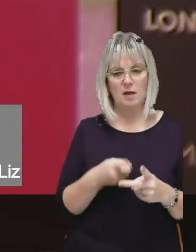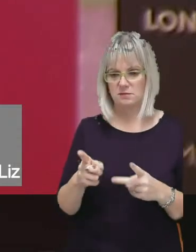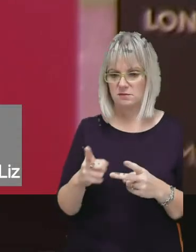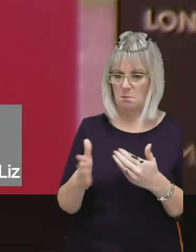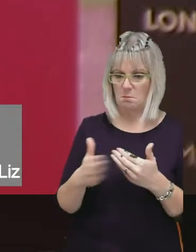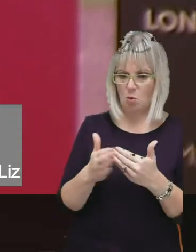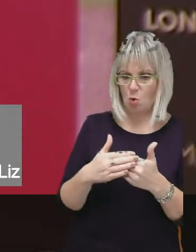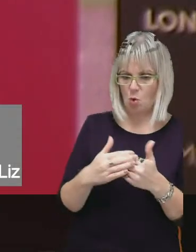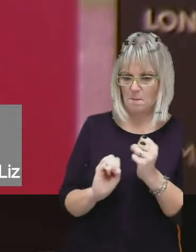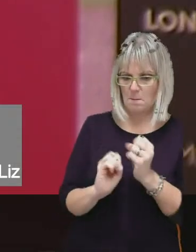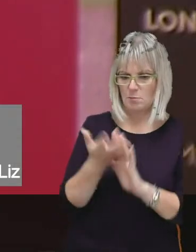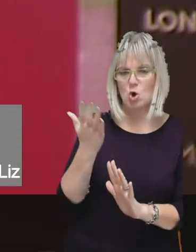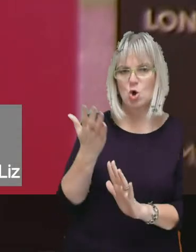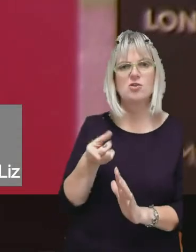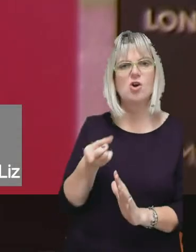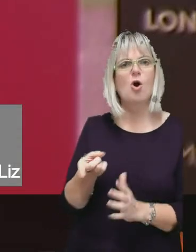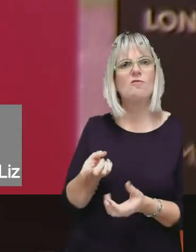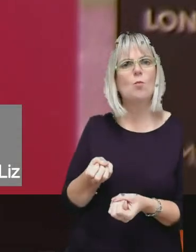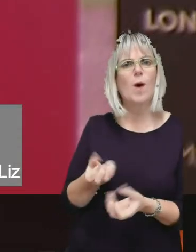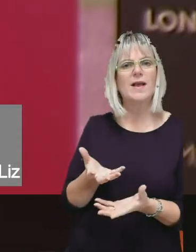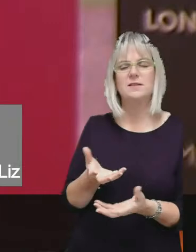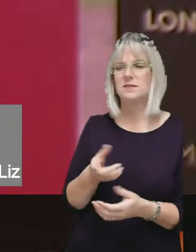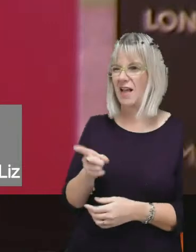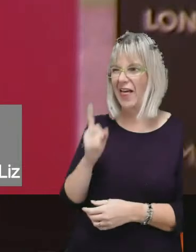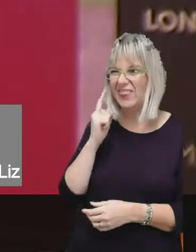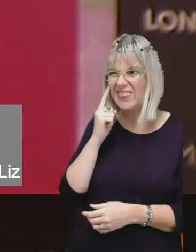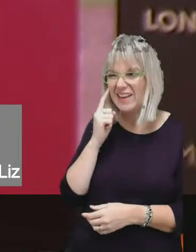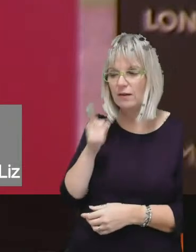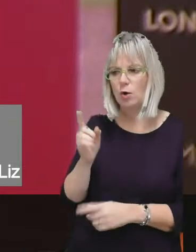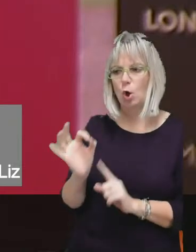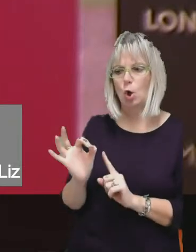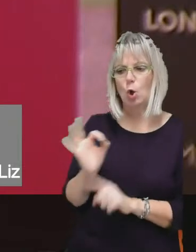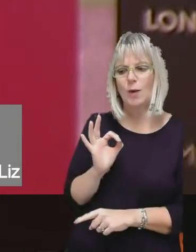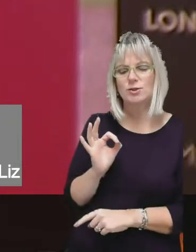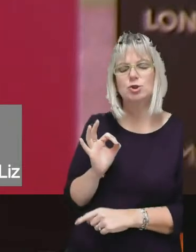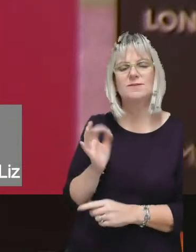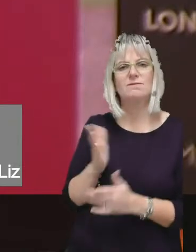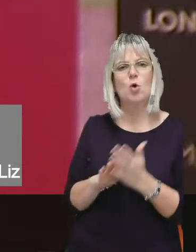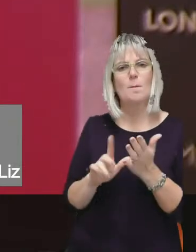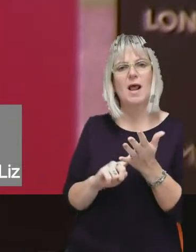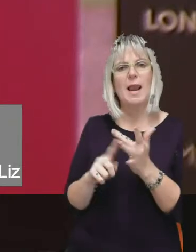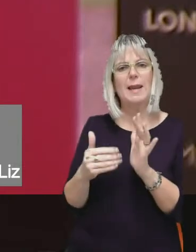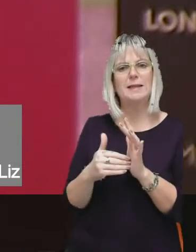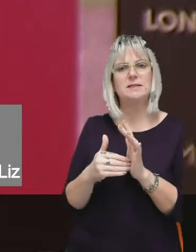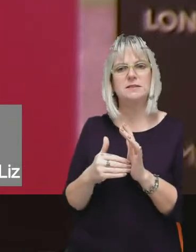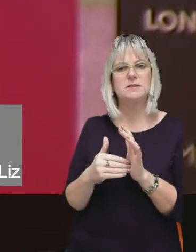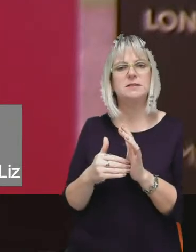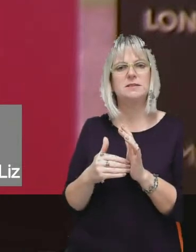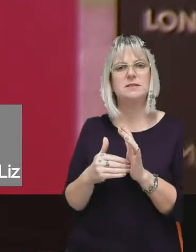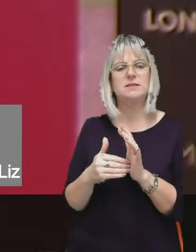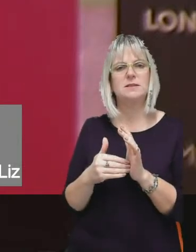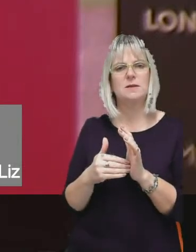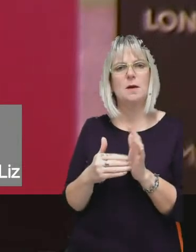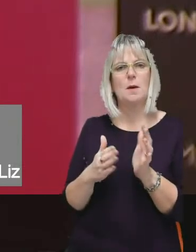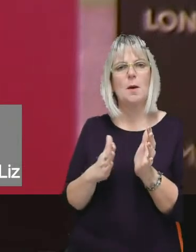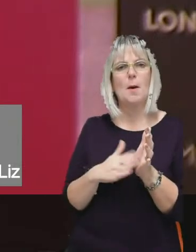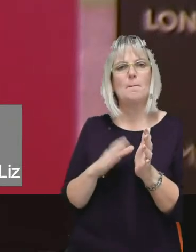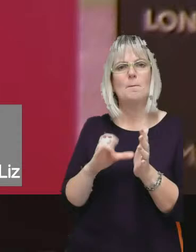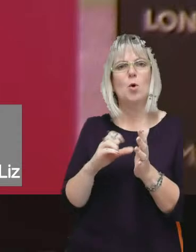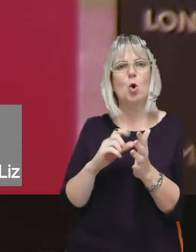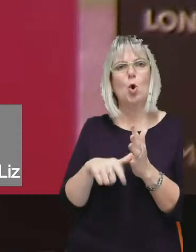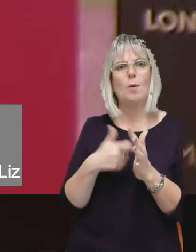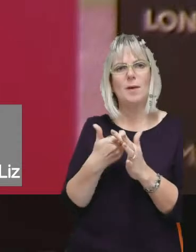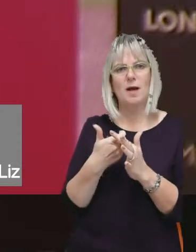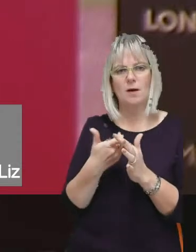That question, I believe, is from Liz McCormack from Borough of